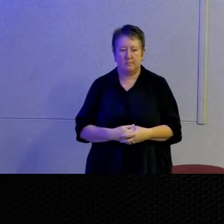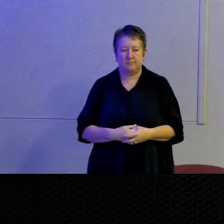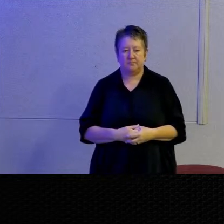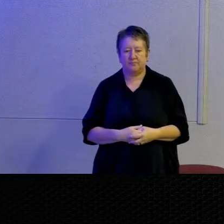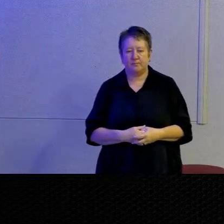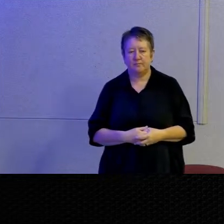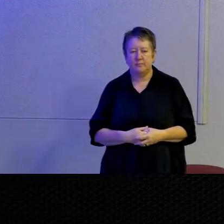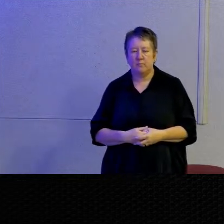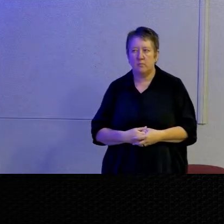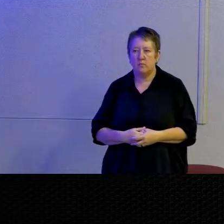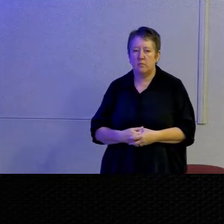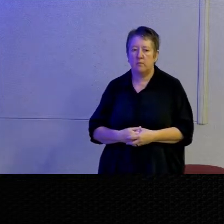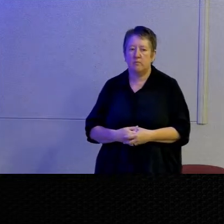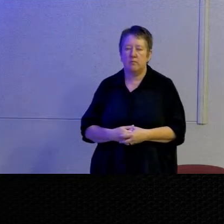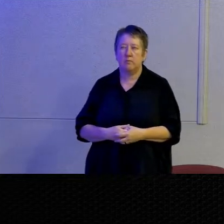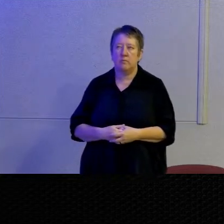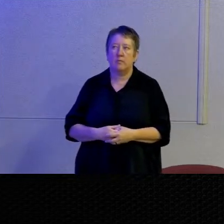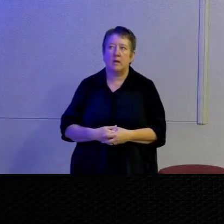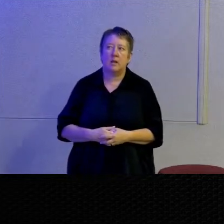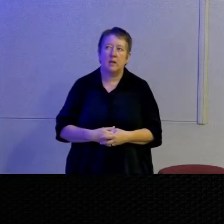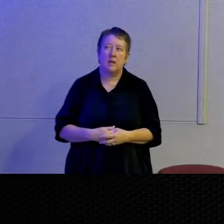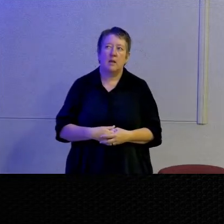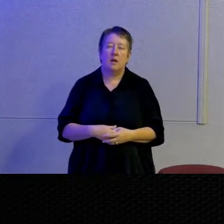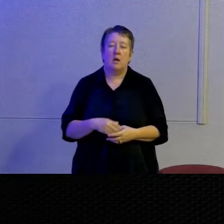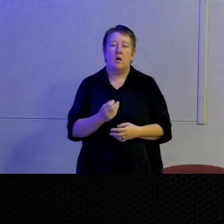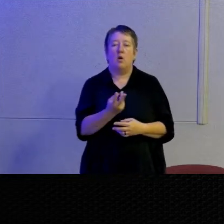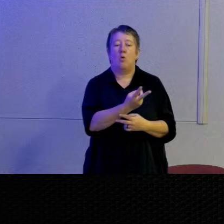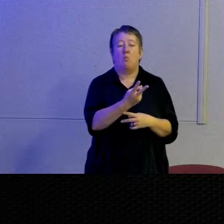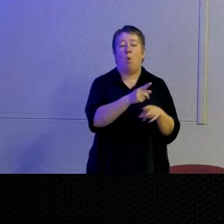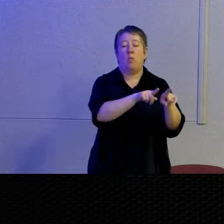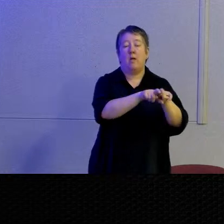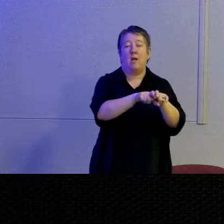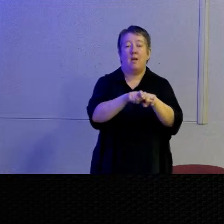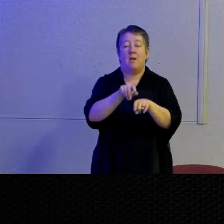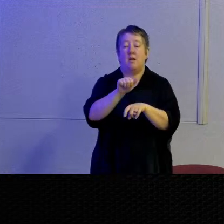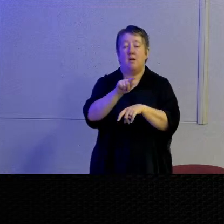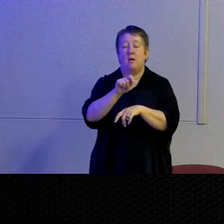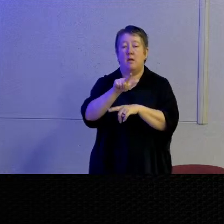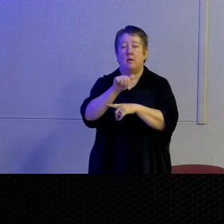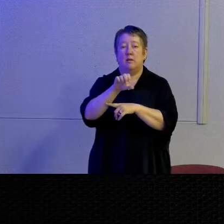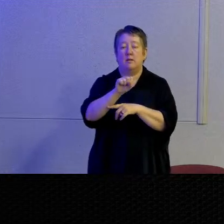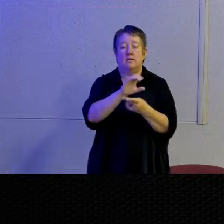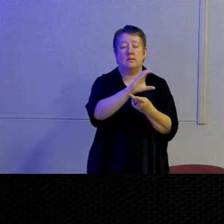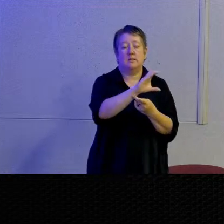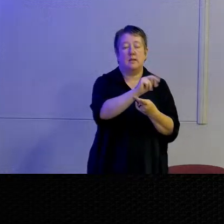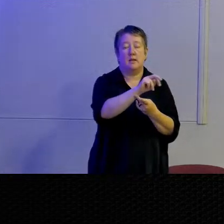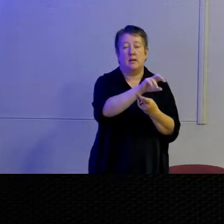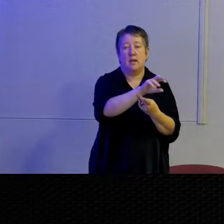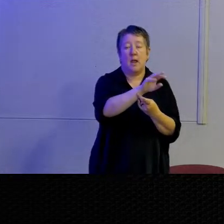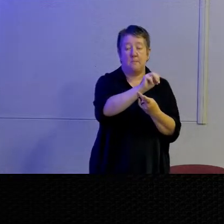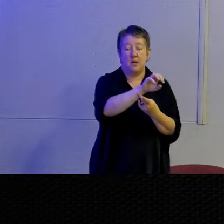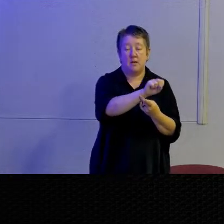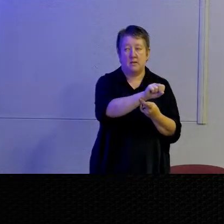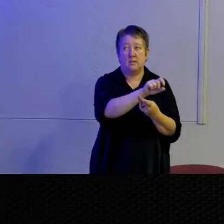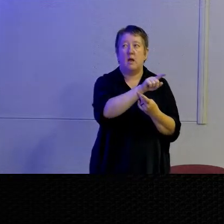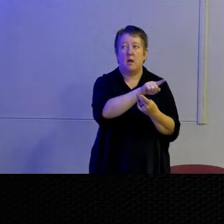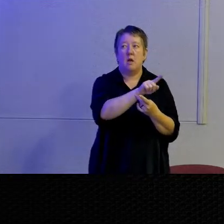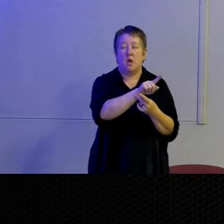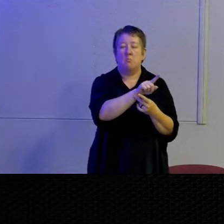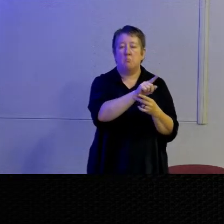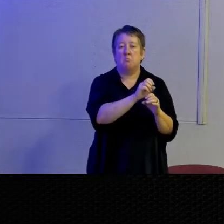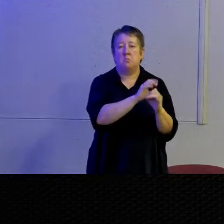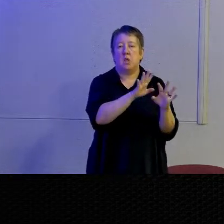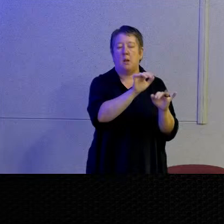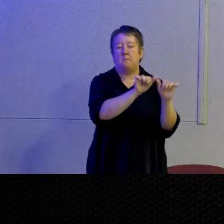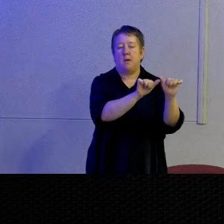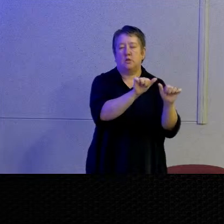And both ATLAS and CMS have embarked on measurements of these couplings. They're